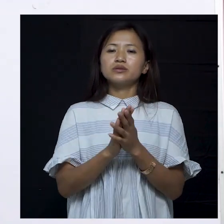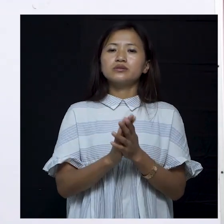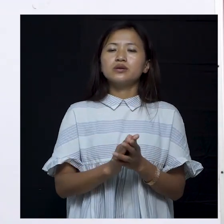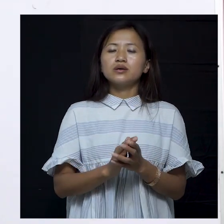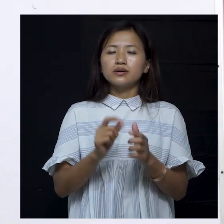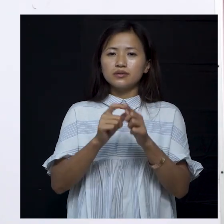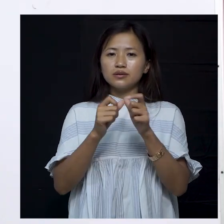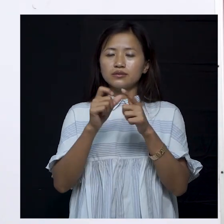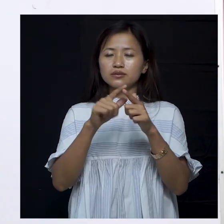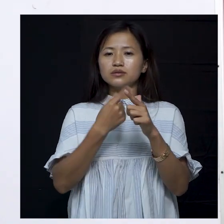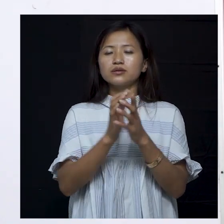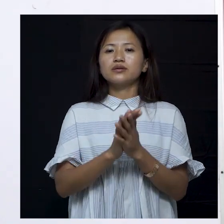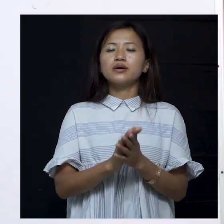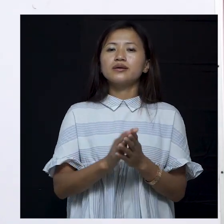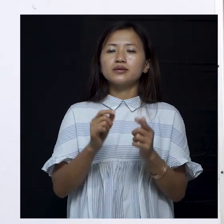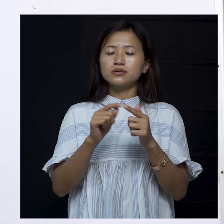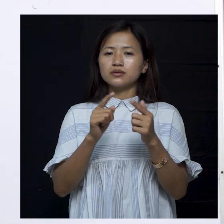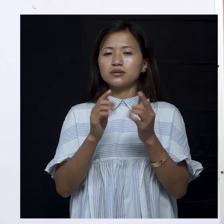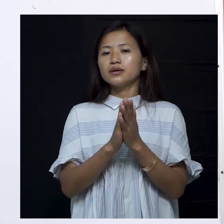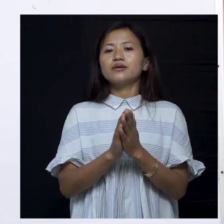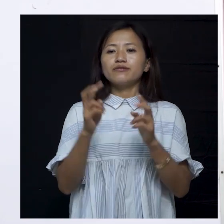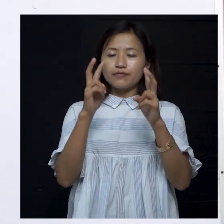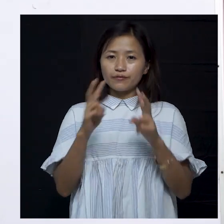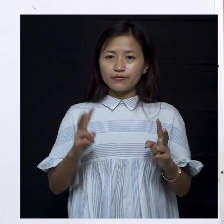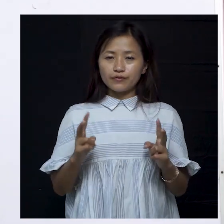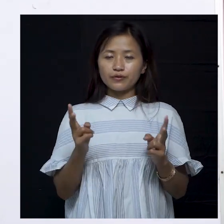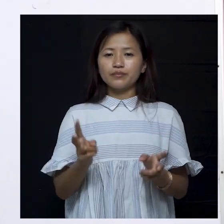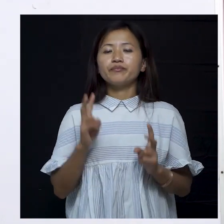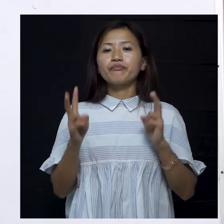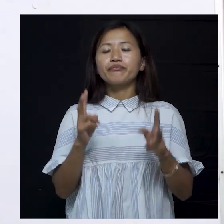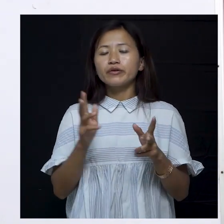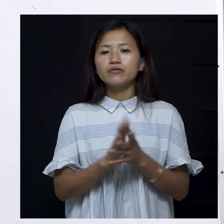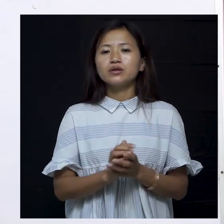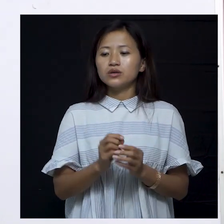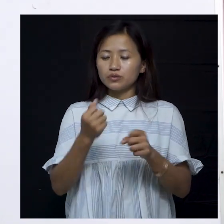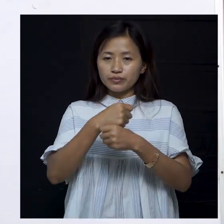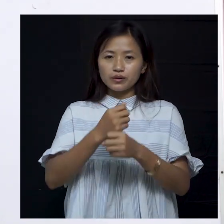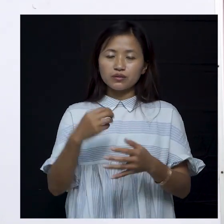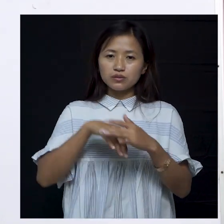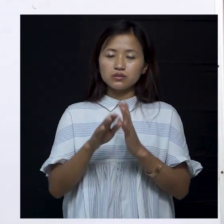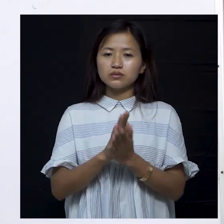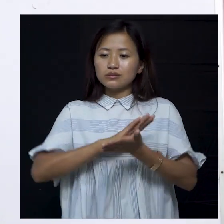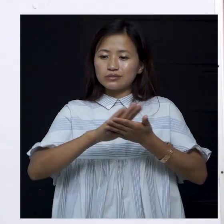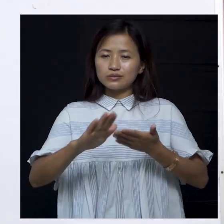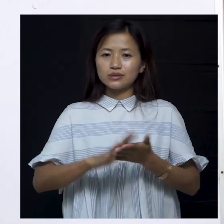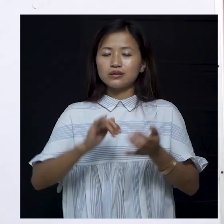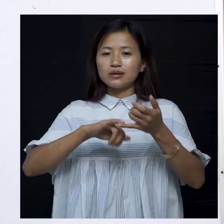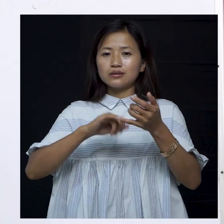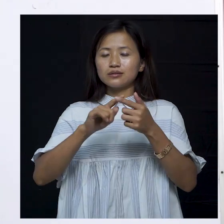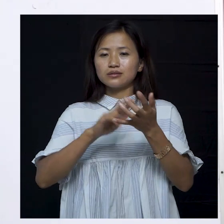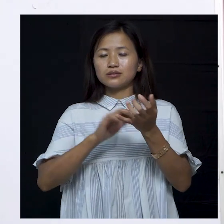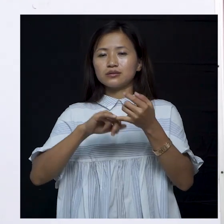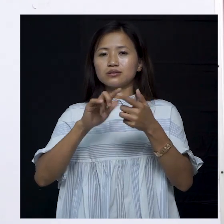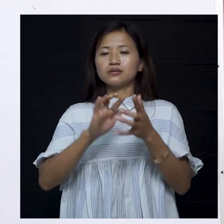clause. That means it still depends on something. That means the first part of the sentence to make it into a complete sense, and that is why